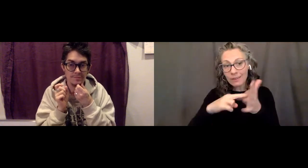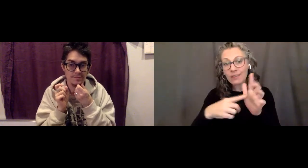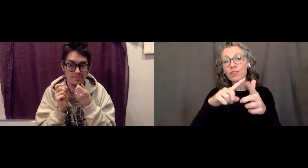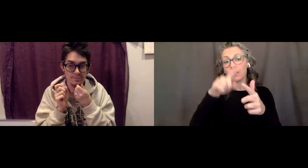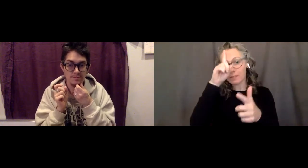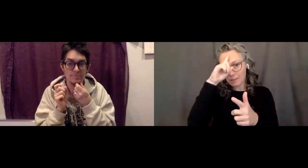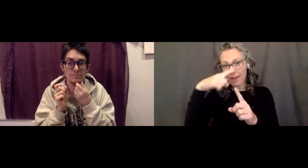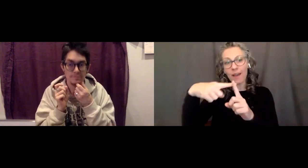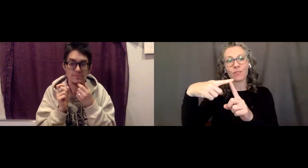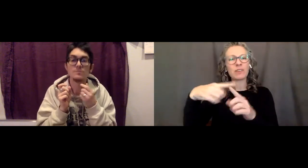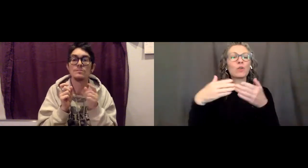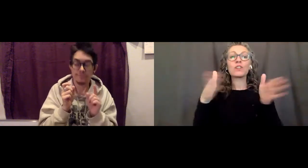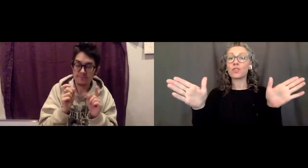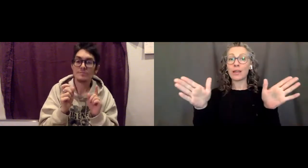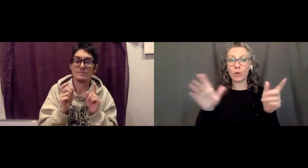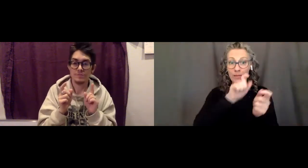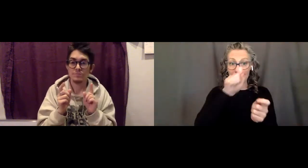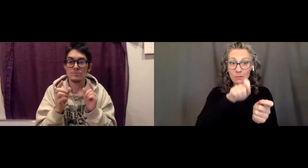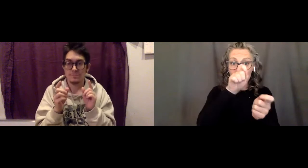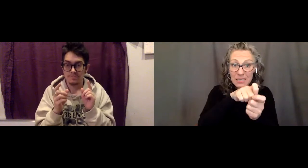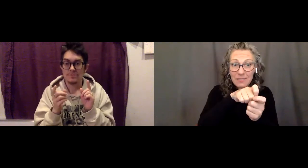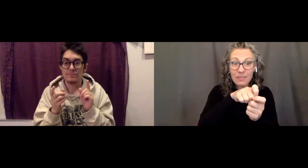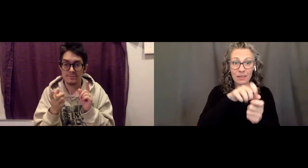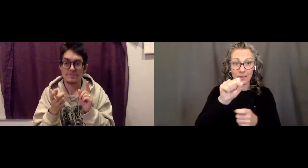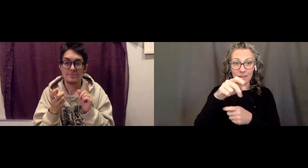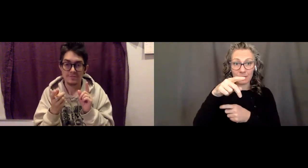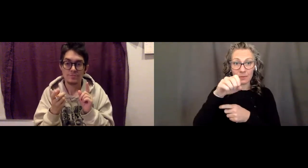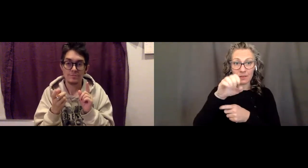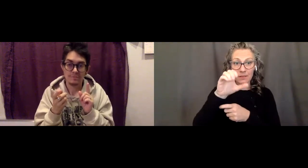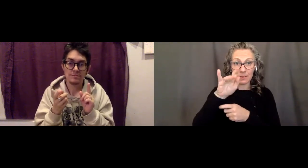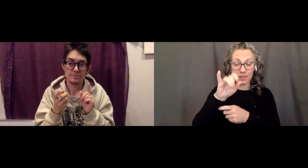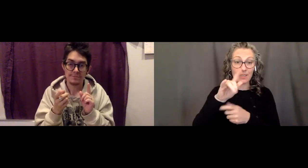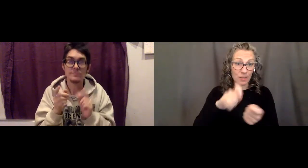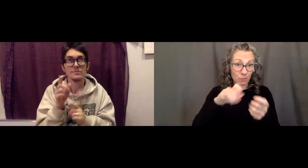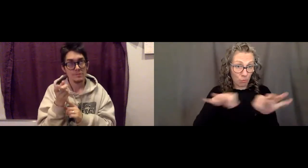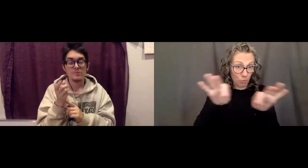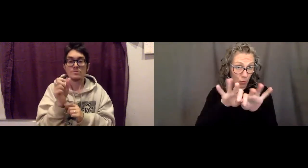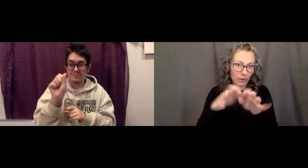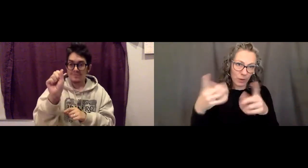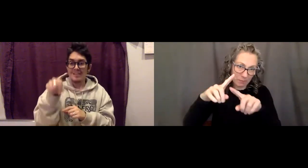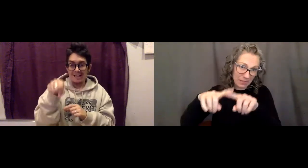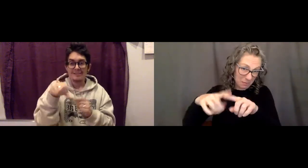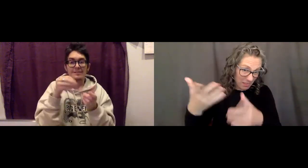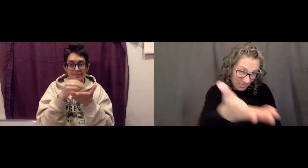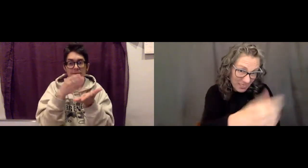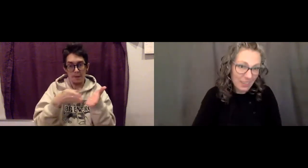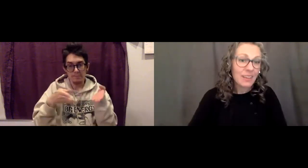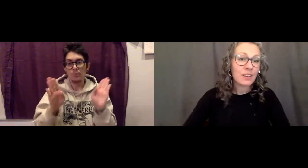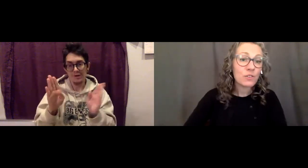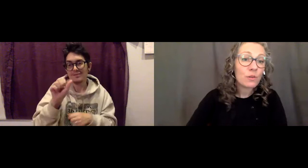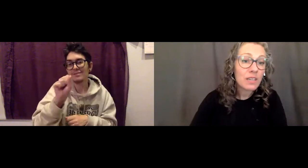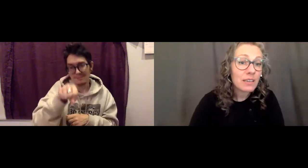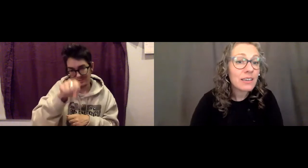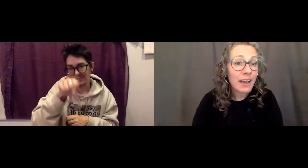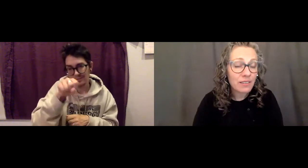was the general question, is specificity important? I wrote back in the chat that it probably depends, and then we'll go ahead and share your